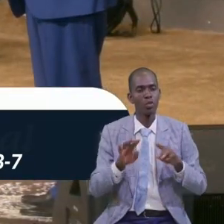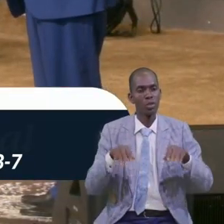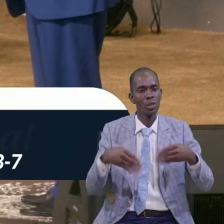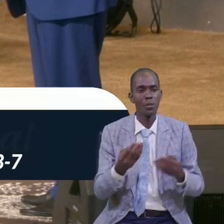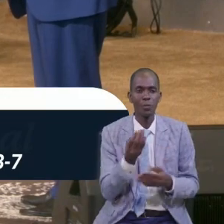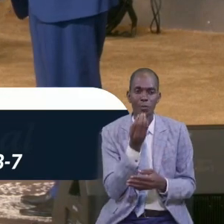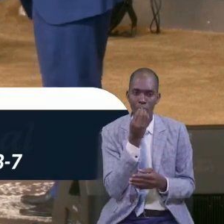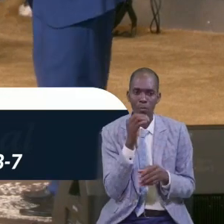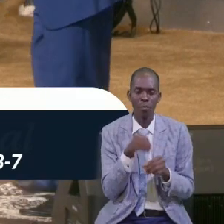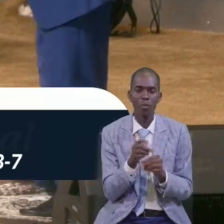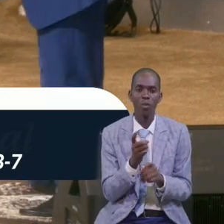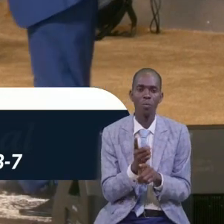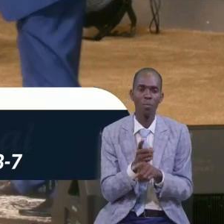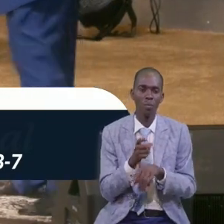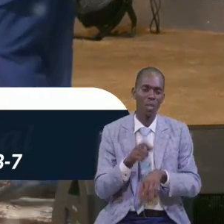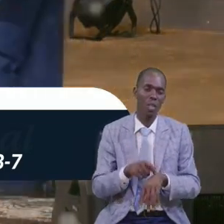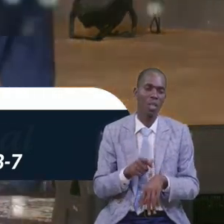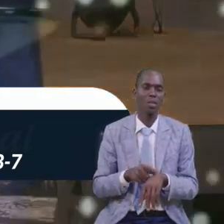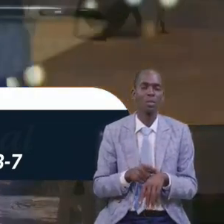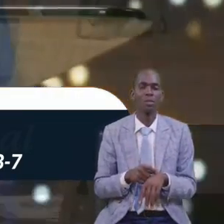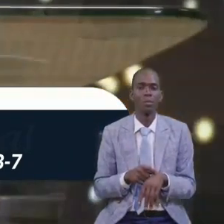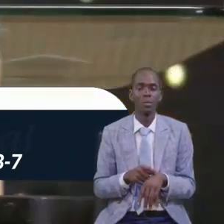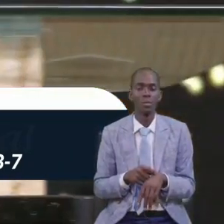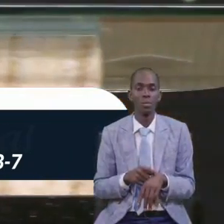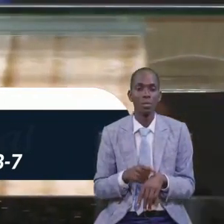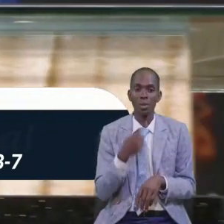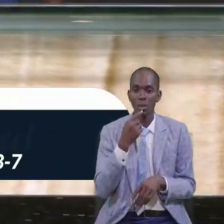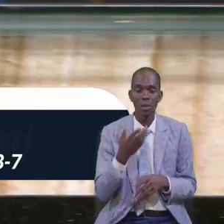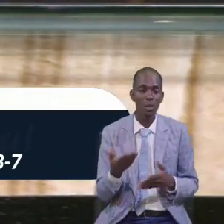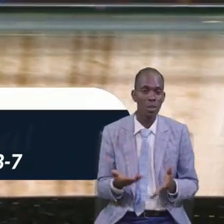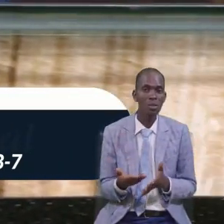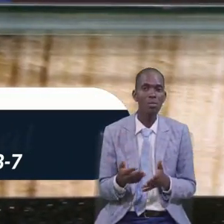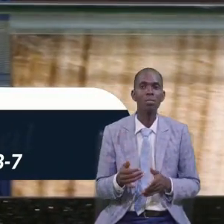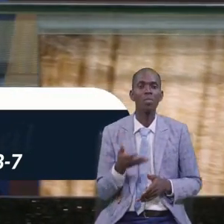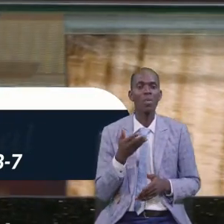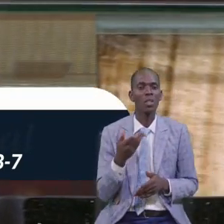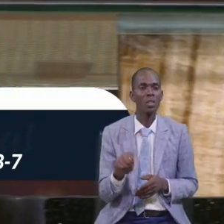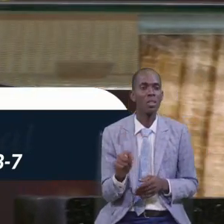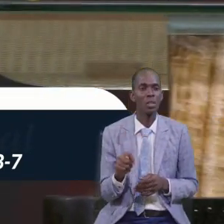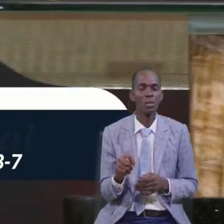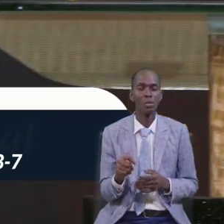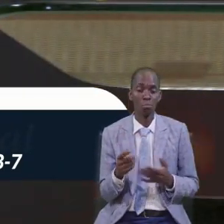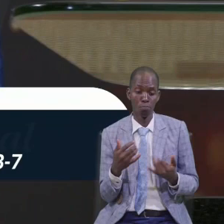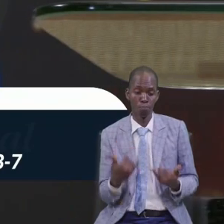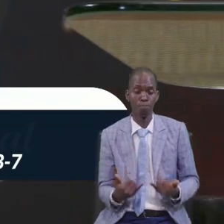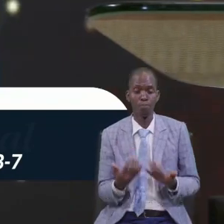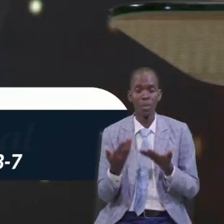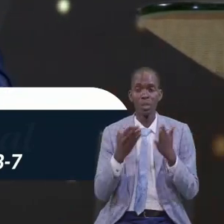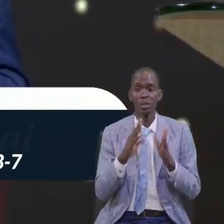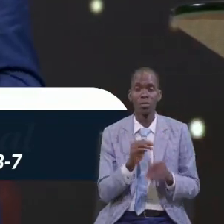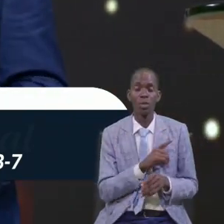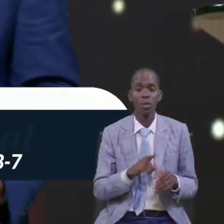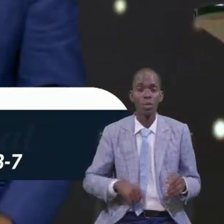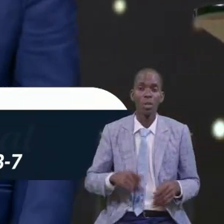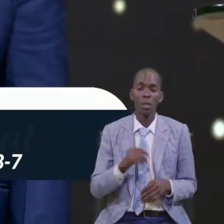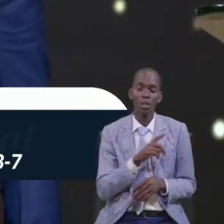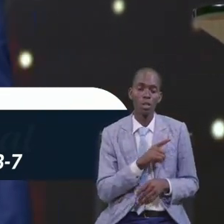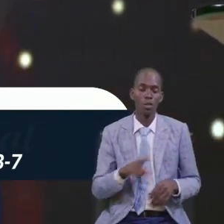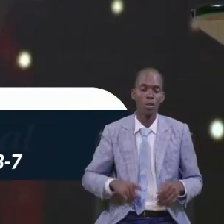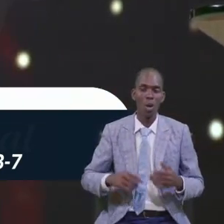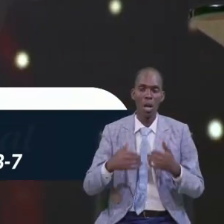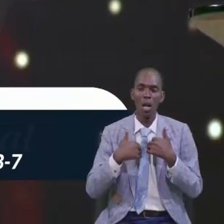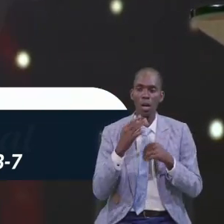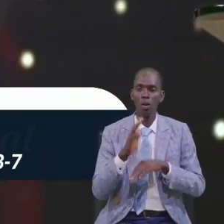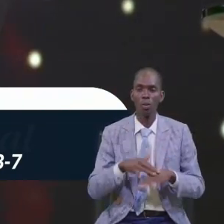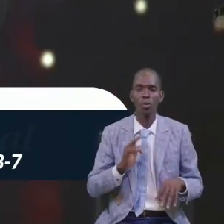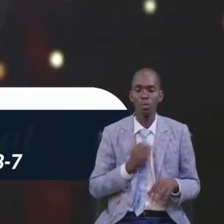in due season? It says, you know, there are present servants of the Lord, and the Lord has called us to be